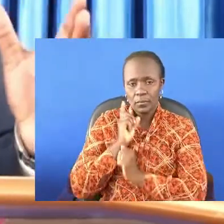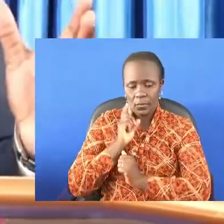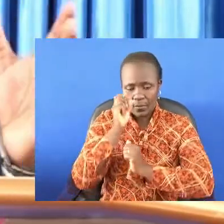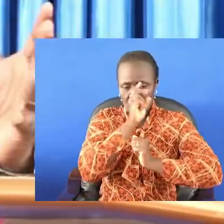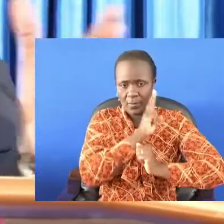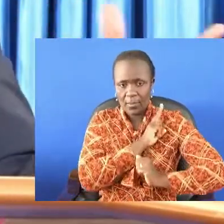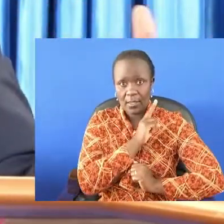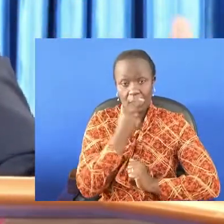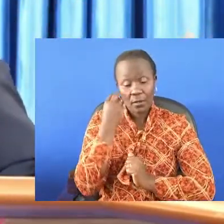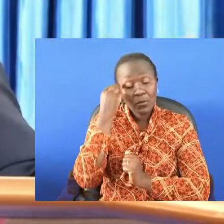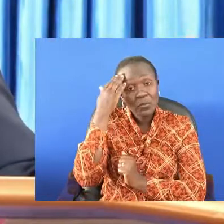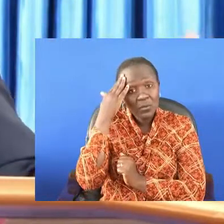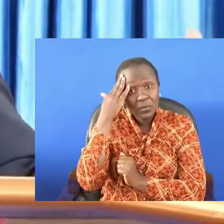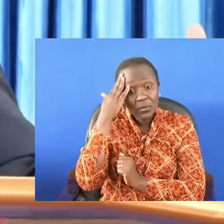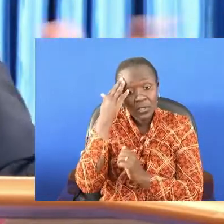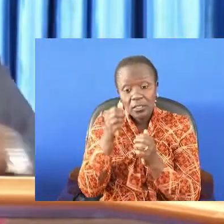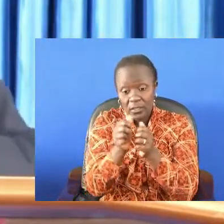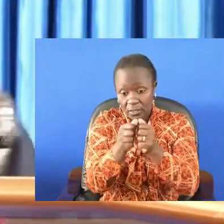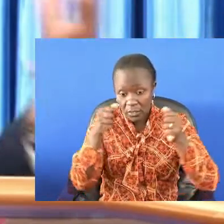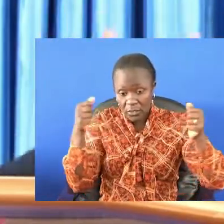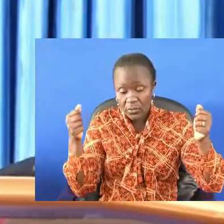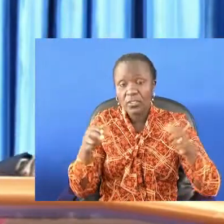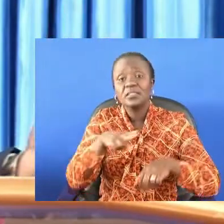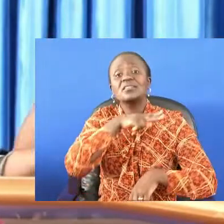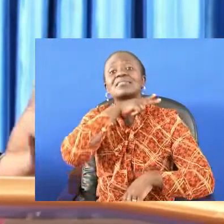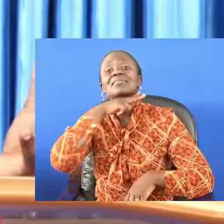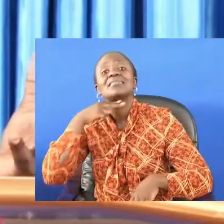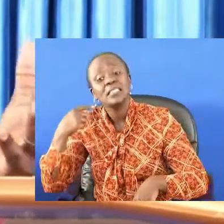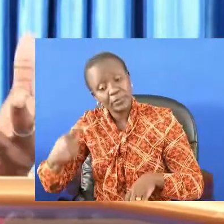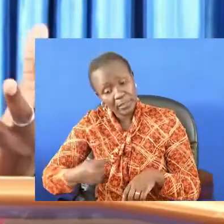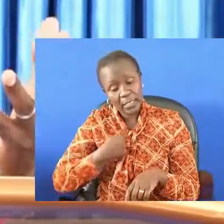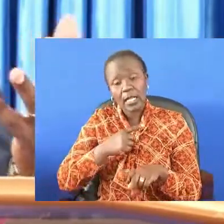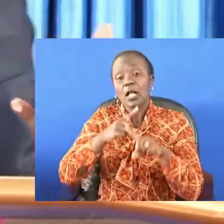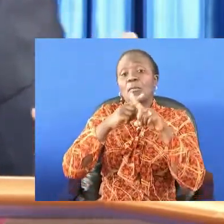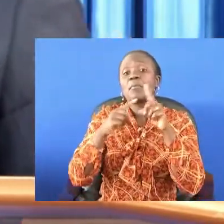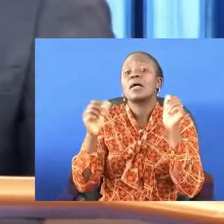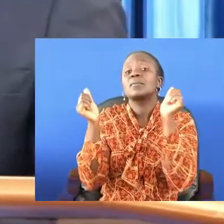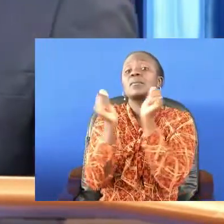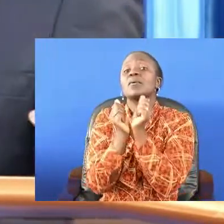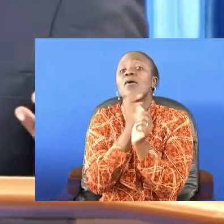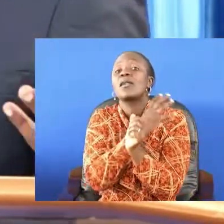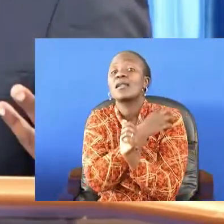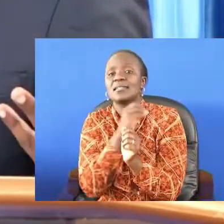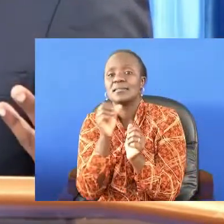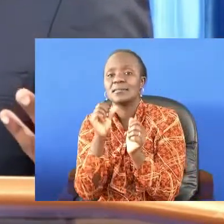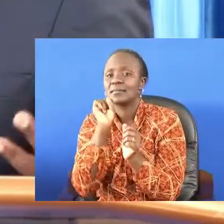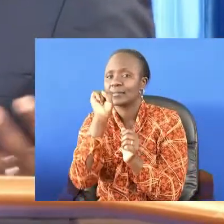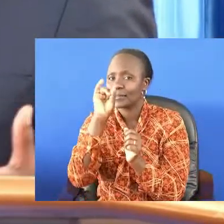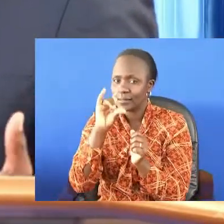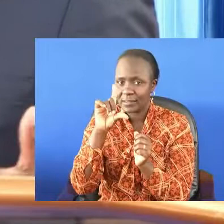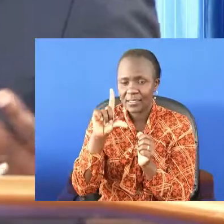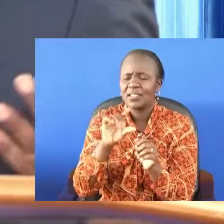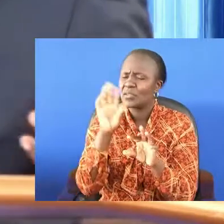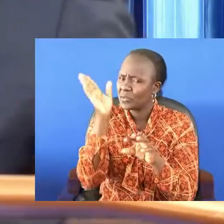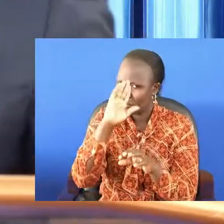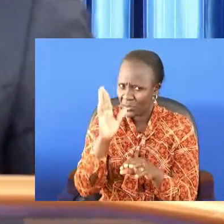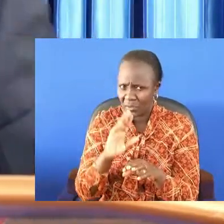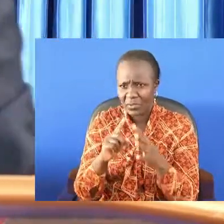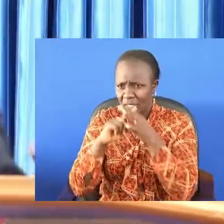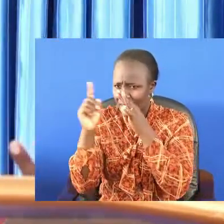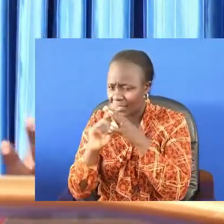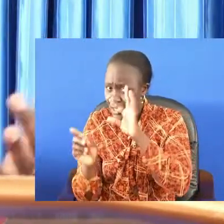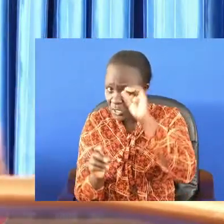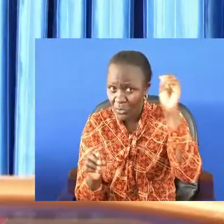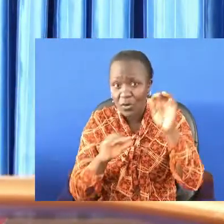realized that the doors were open, he wanted to kill himself. But Paul and Silas told him, no, we are around. Nobody has